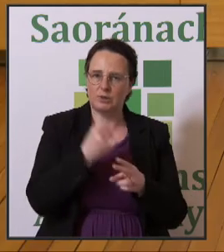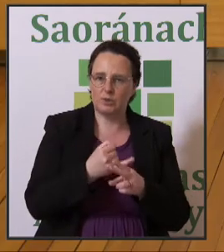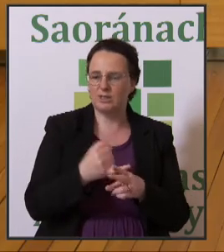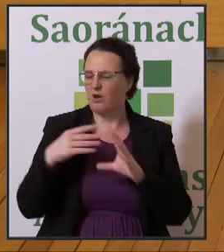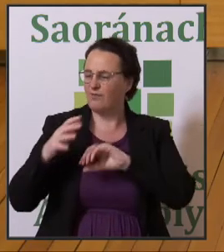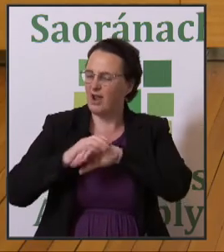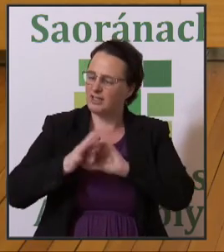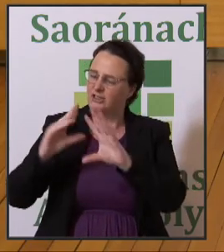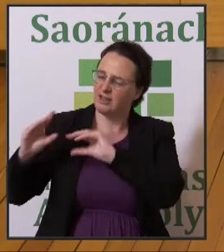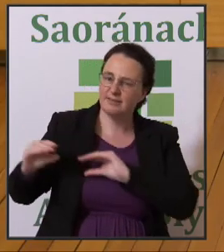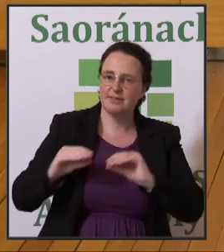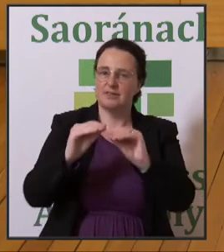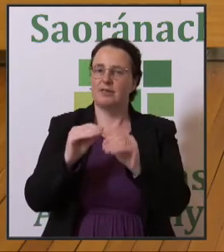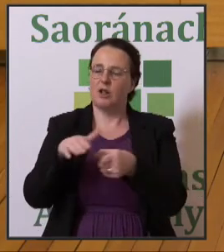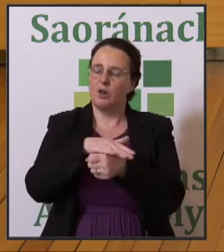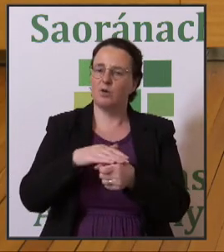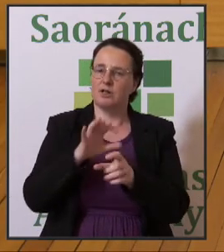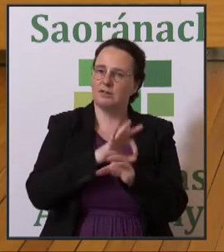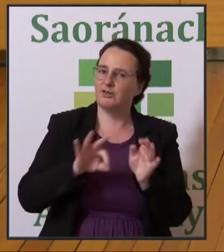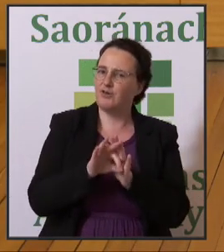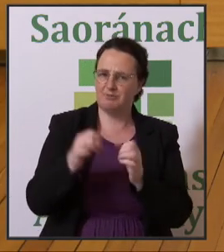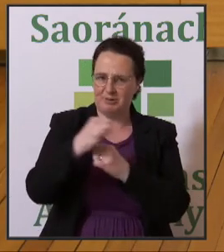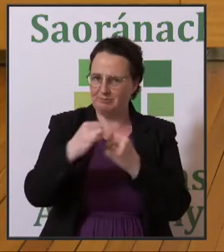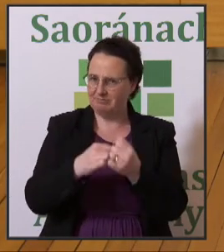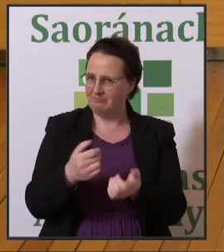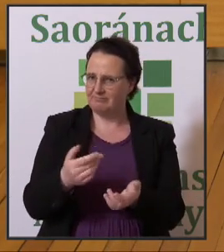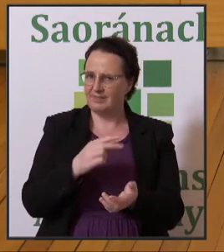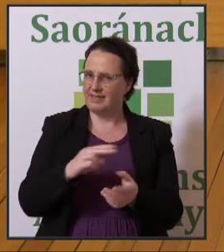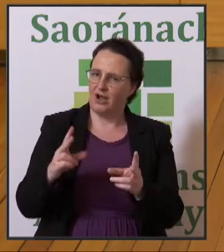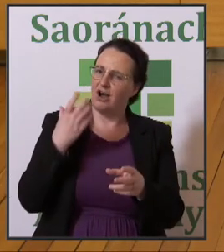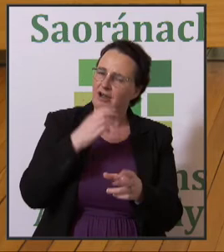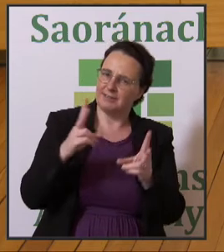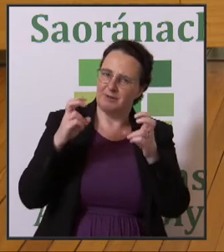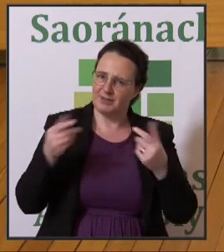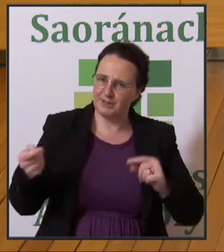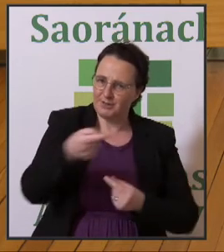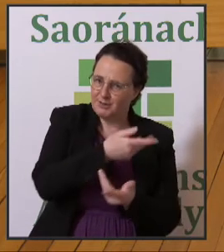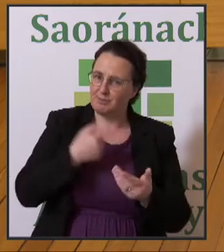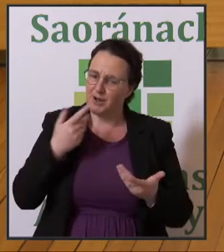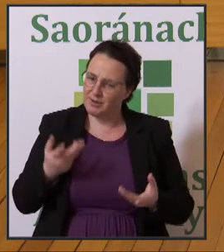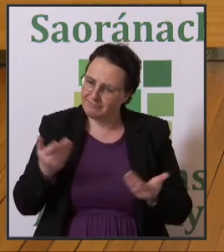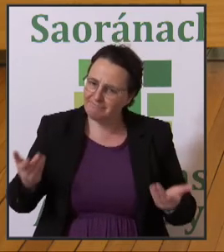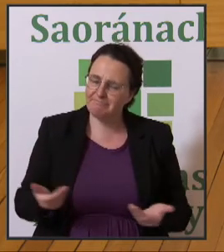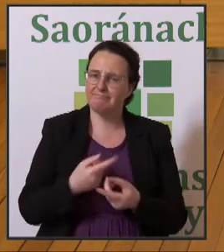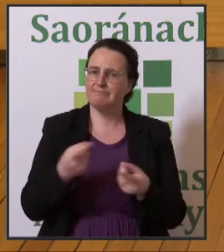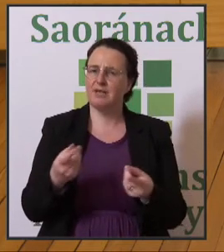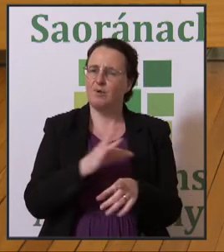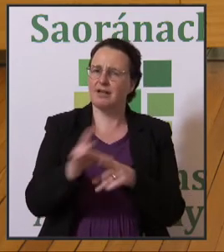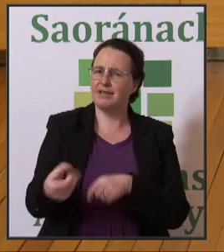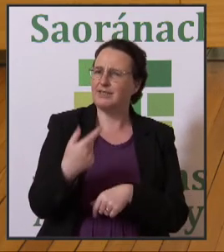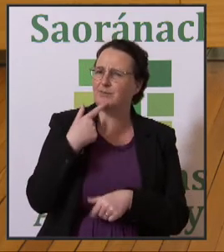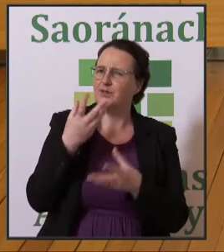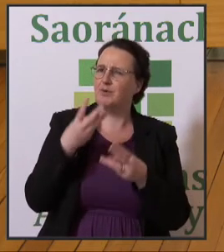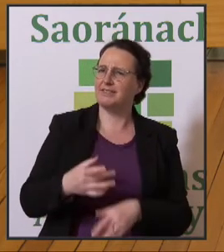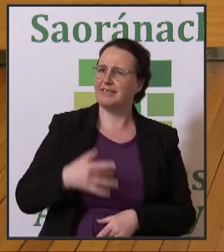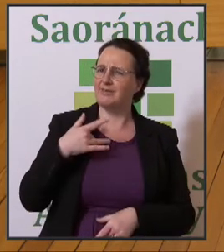friends, where local government structures would not normally be the hot topic of discussion. What kind of Dublin do you wish to